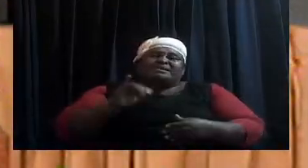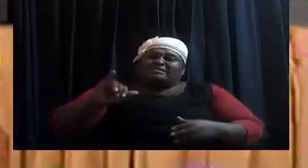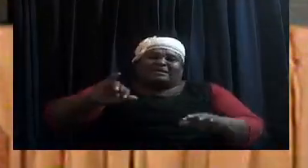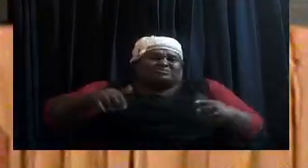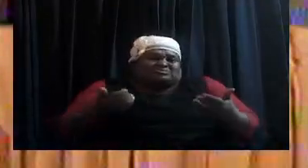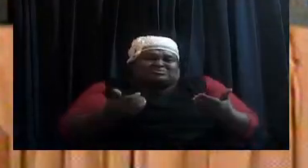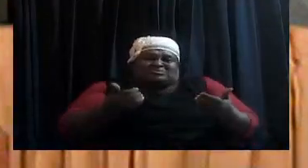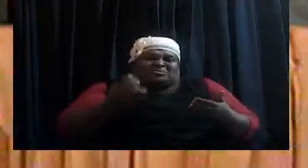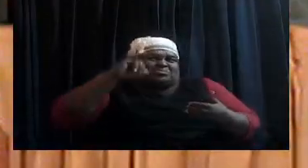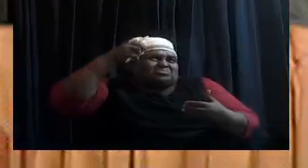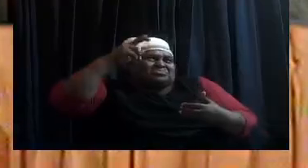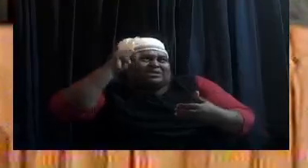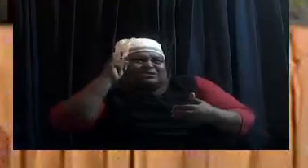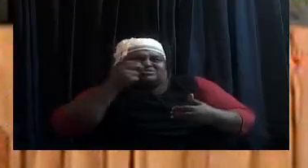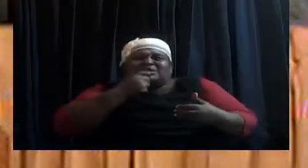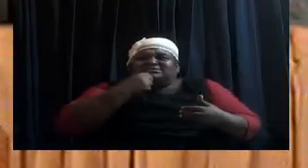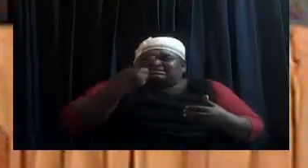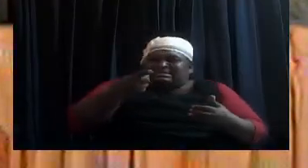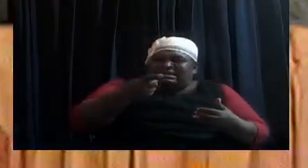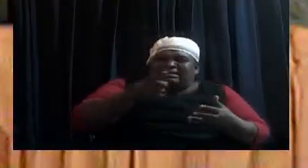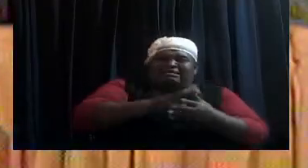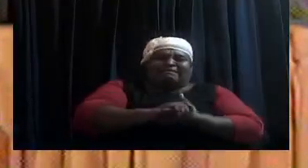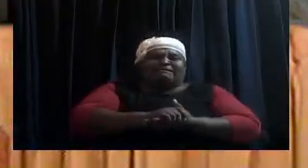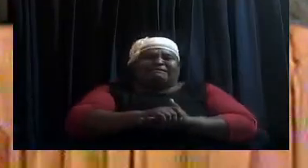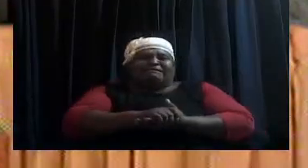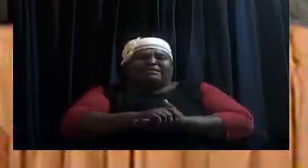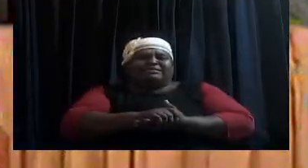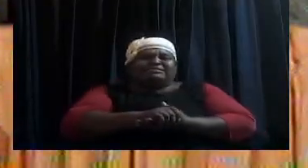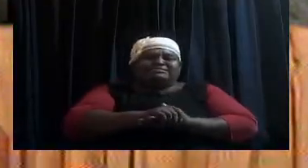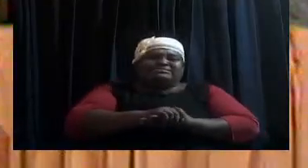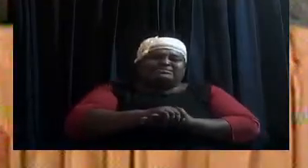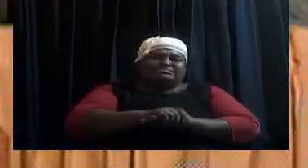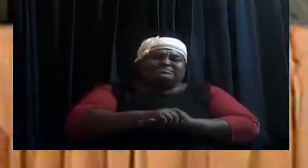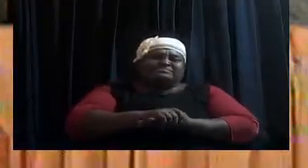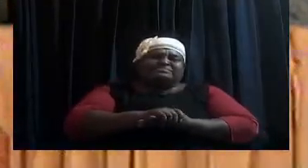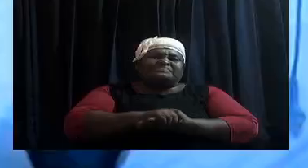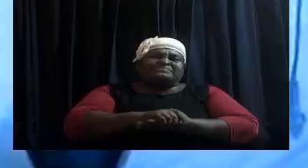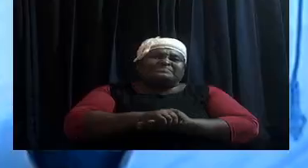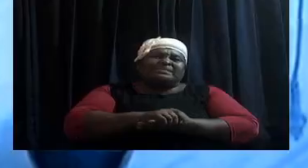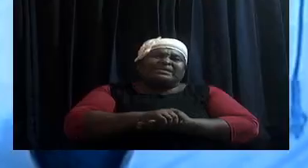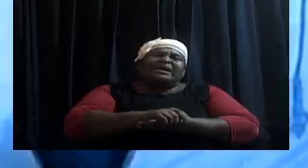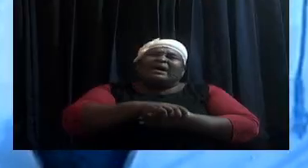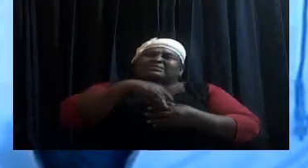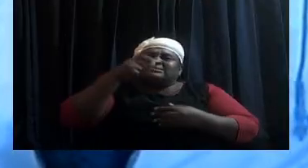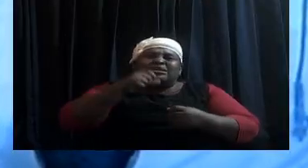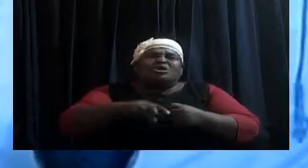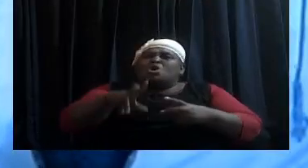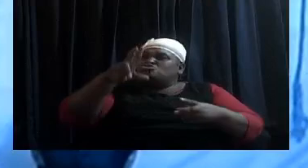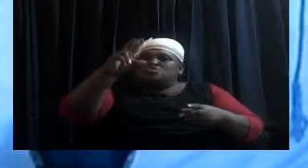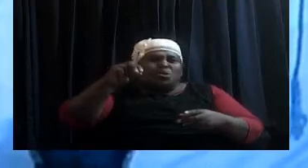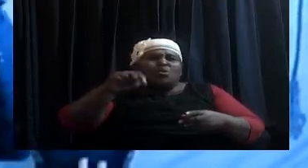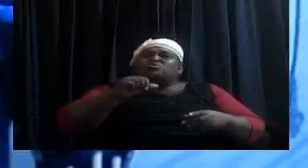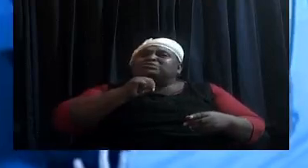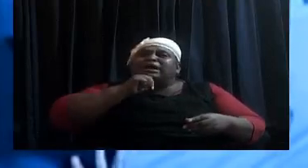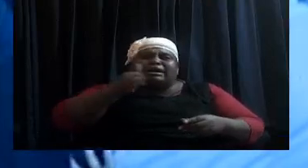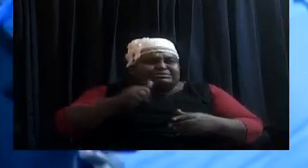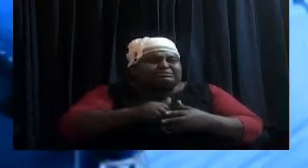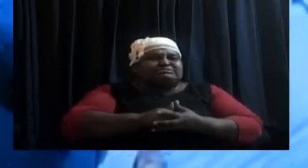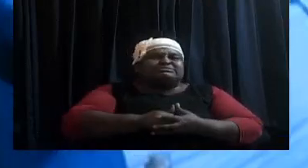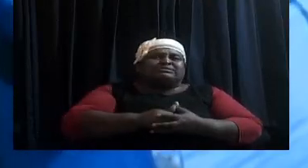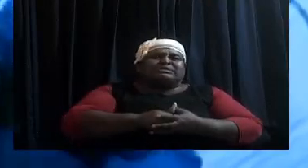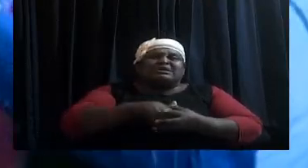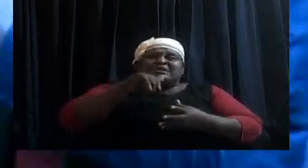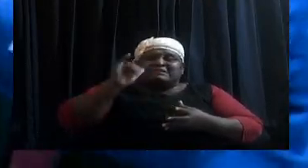it. But James was a bit more forthright. Amen. And he said, know he not. Amen.